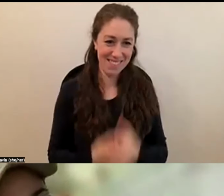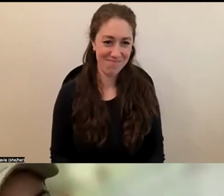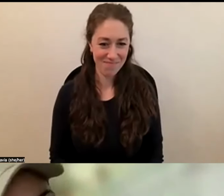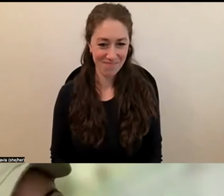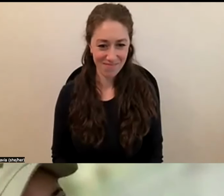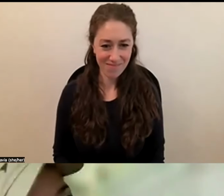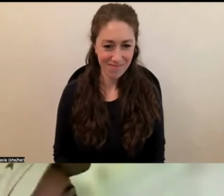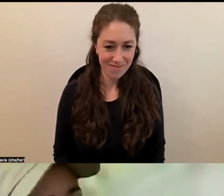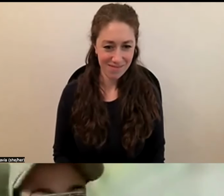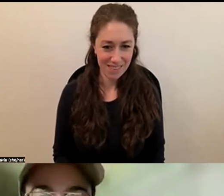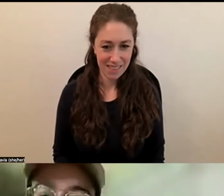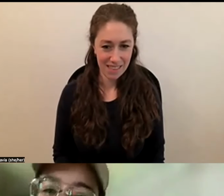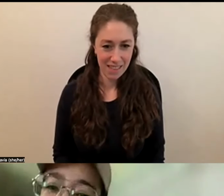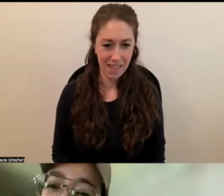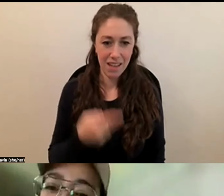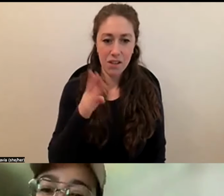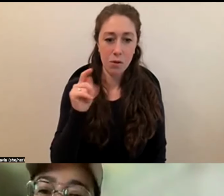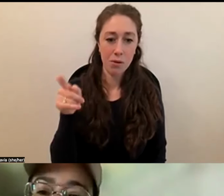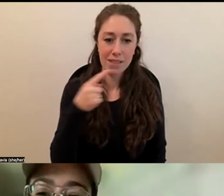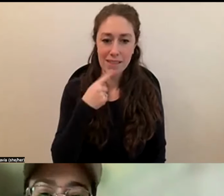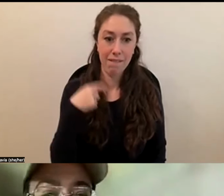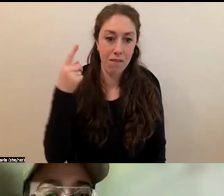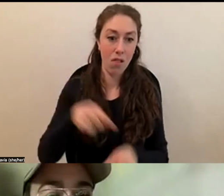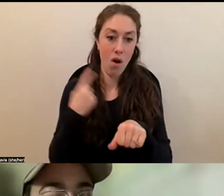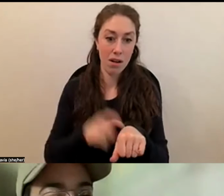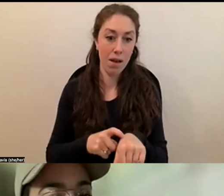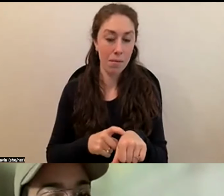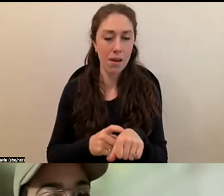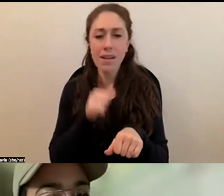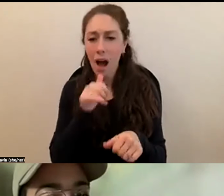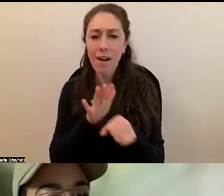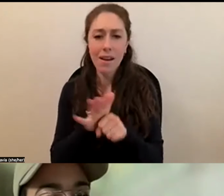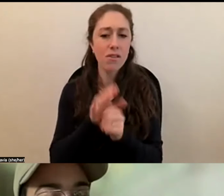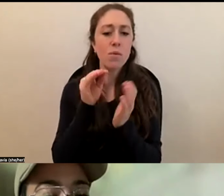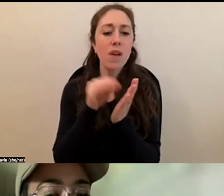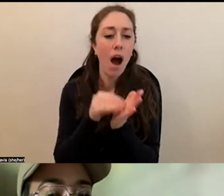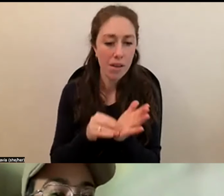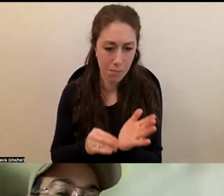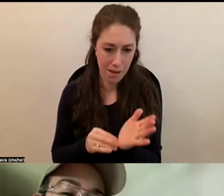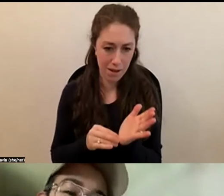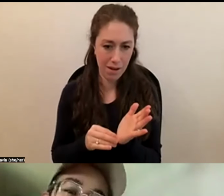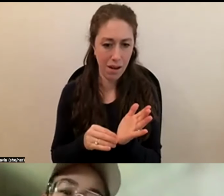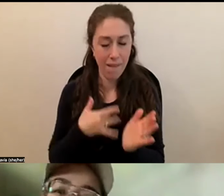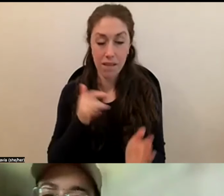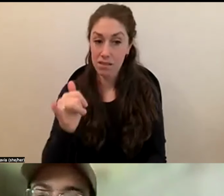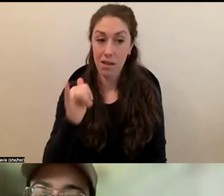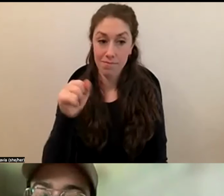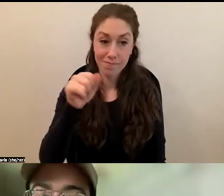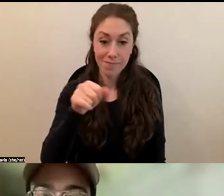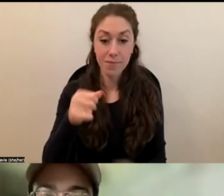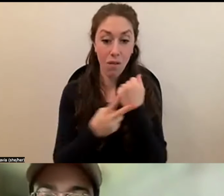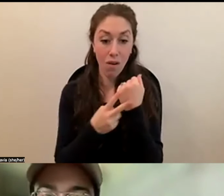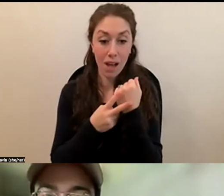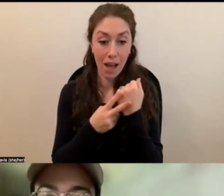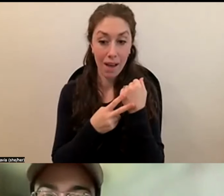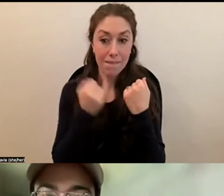but yeah, so Hubert had said for a long time, like, is not enough to document this material. And this is something that I feel too. I mean, an archive that is